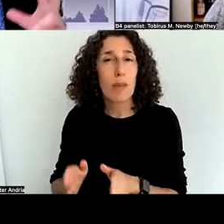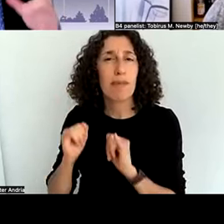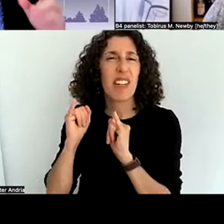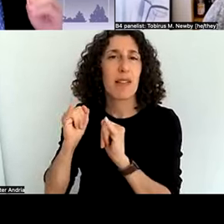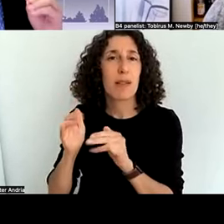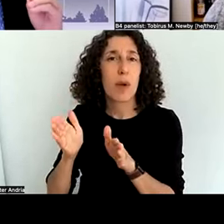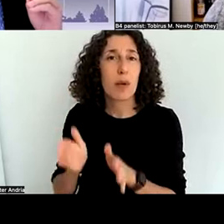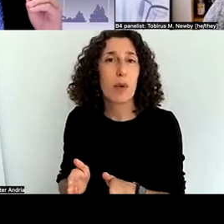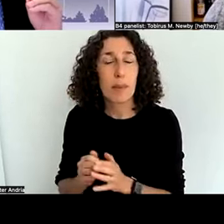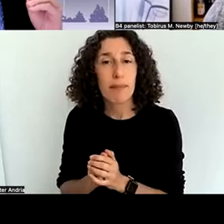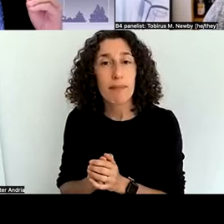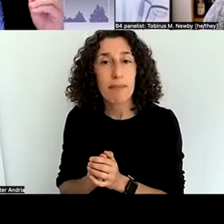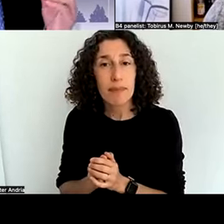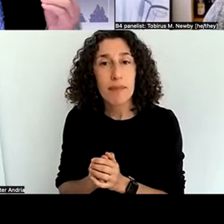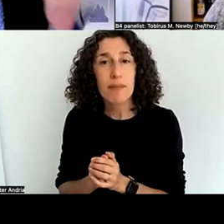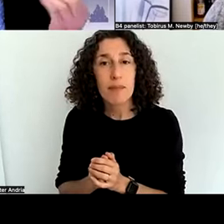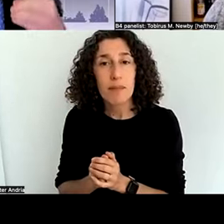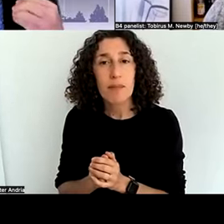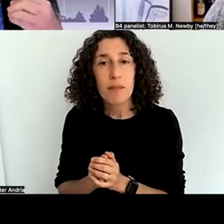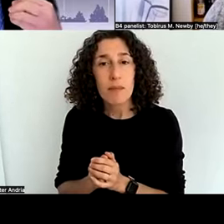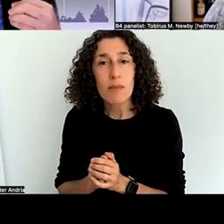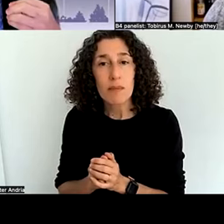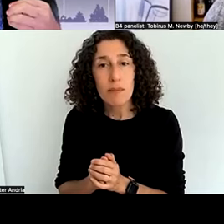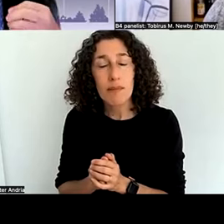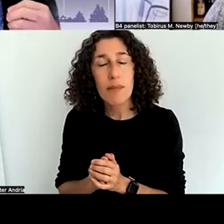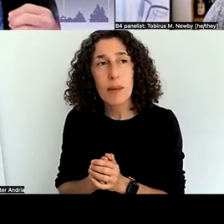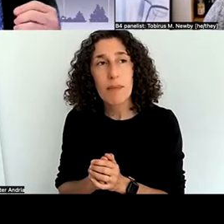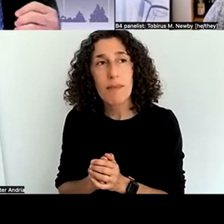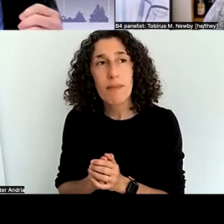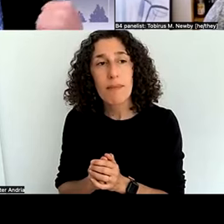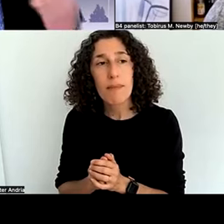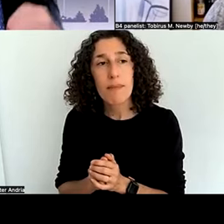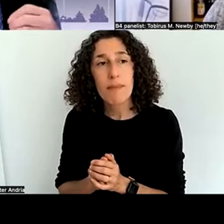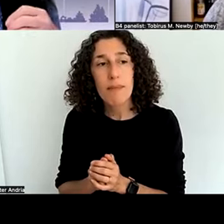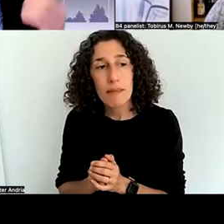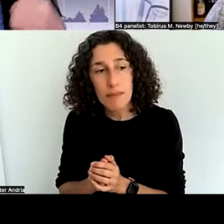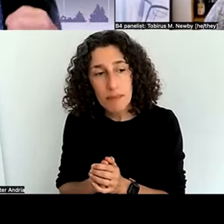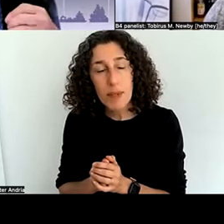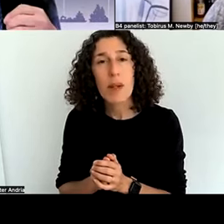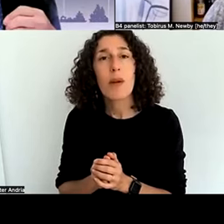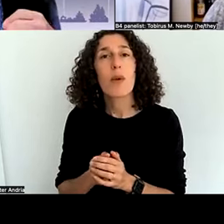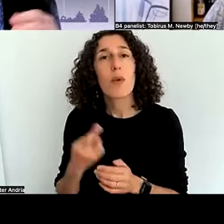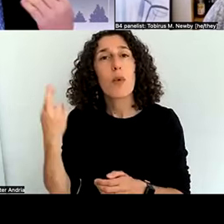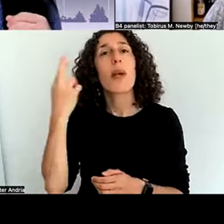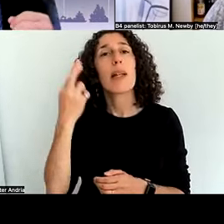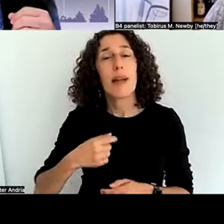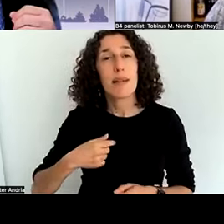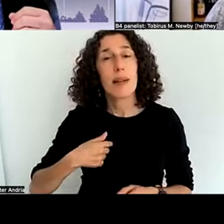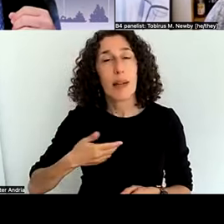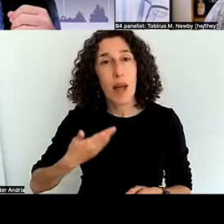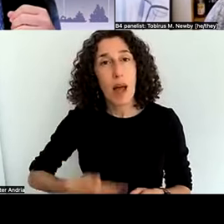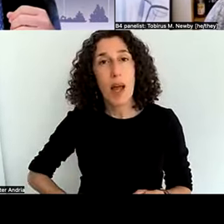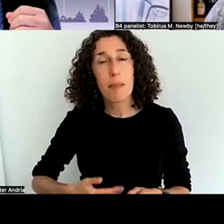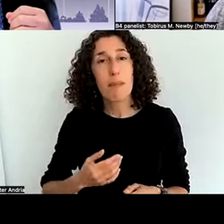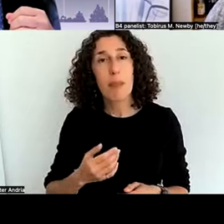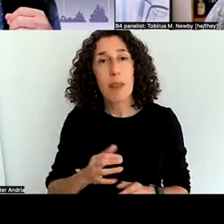the concept around like that I am worth it, you know, like that I am deserving of my safety, and